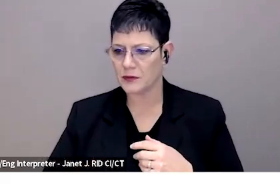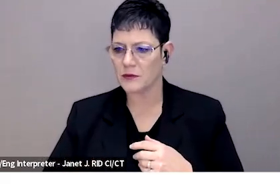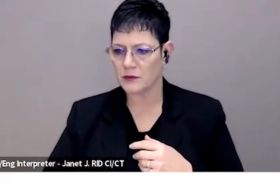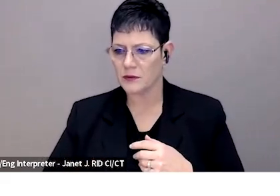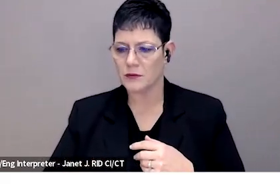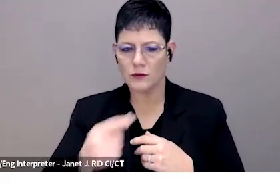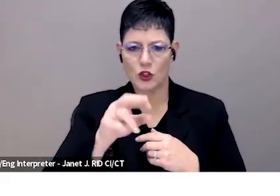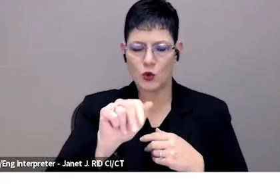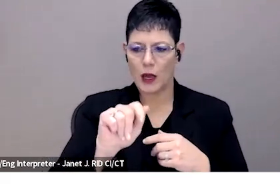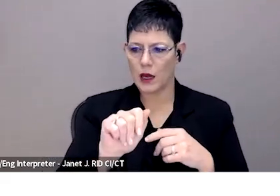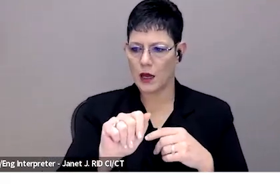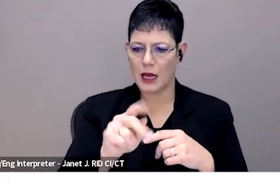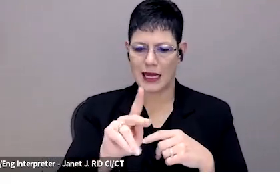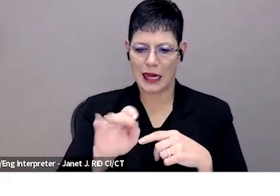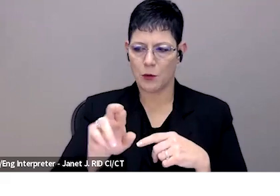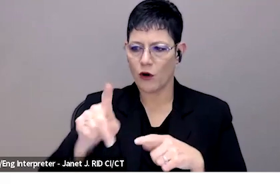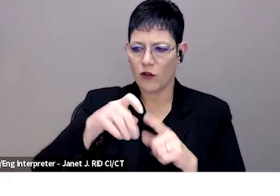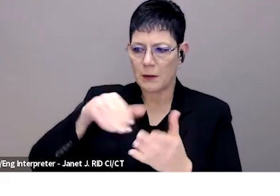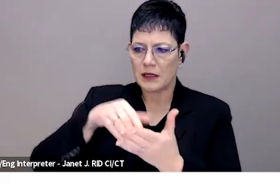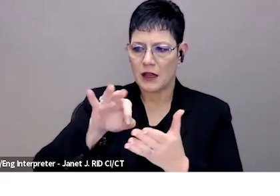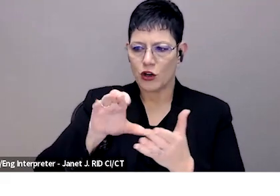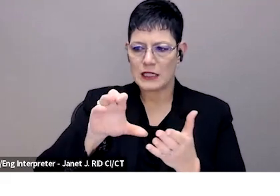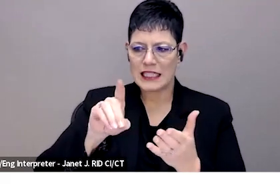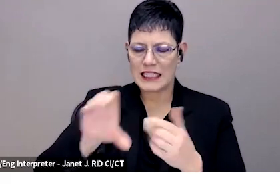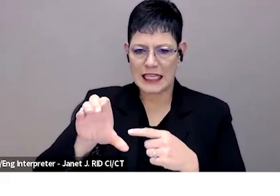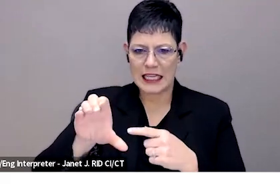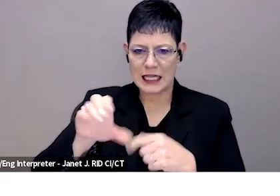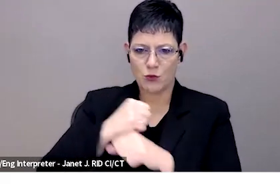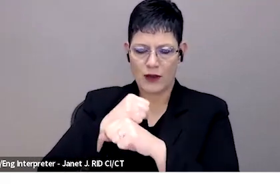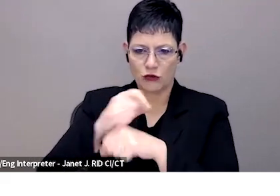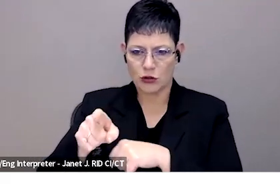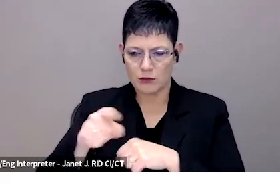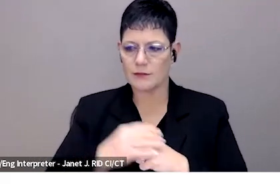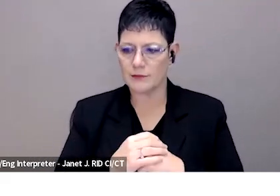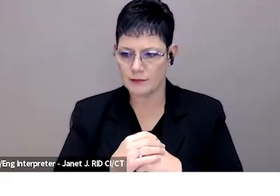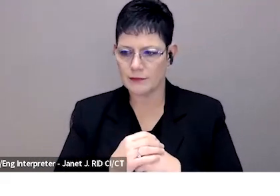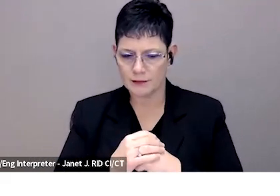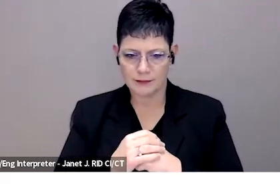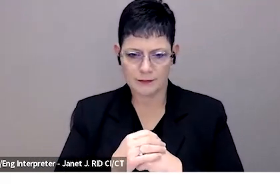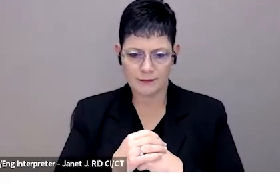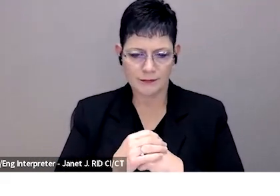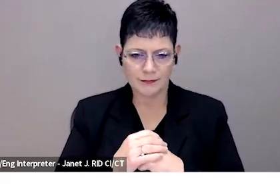Greta Kilmer from the Center of Disease Control and Prevention.